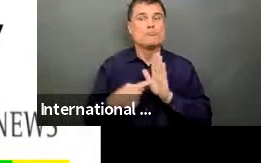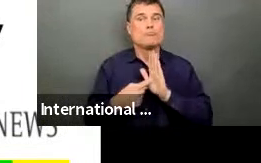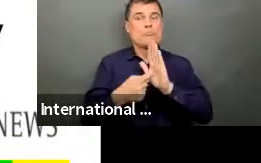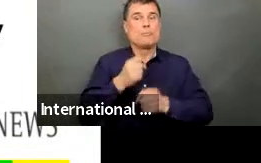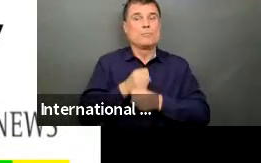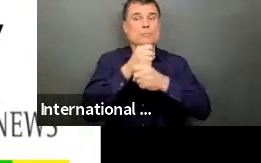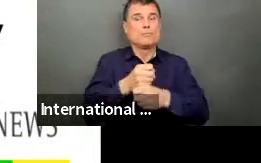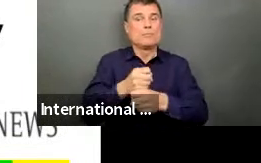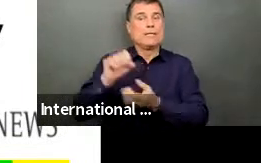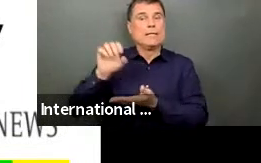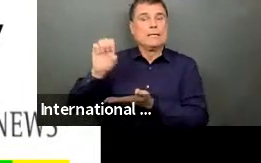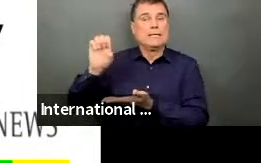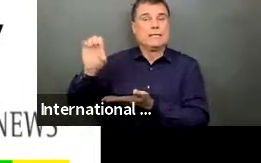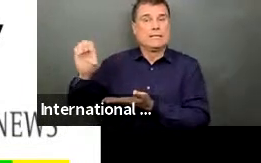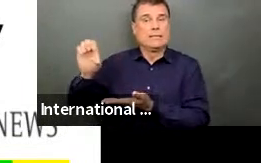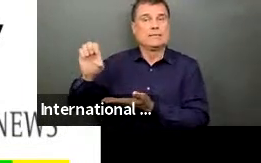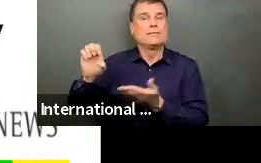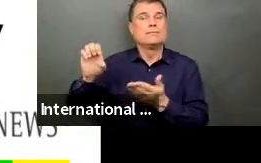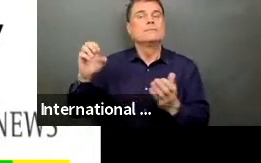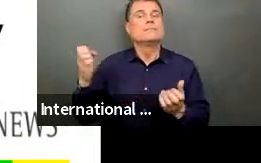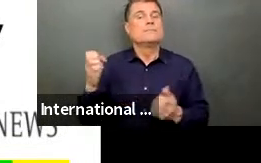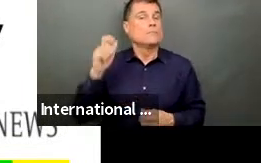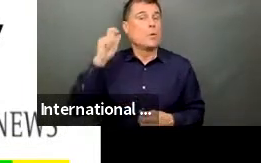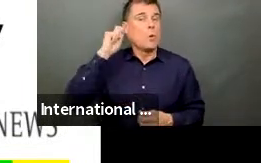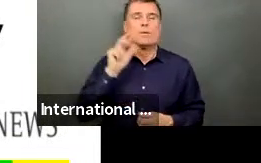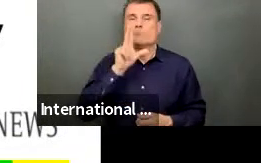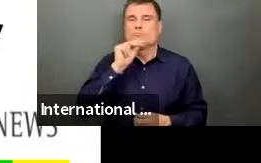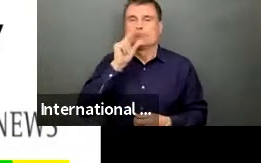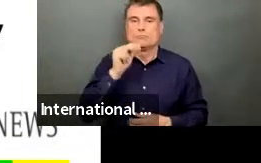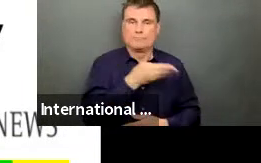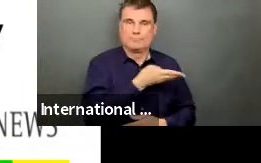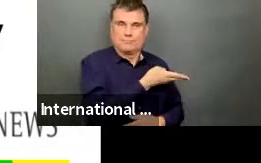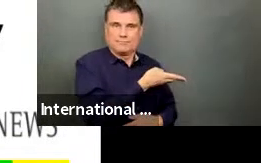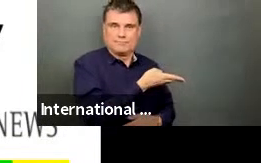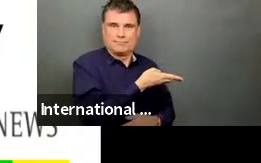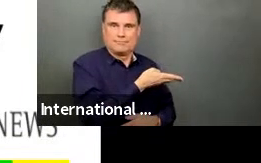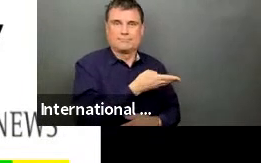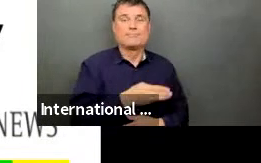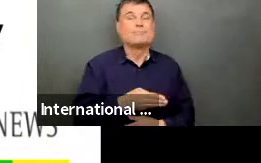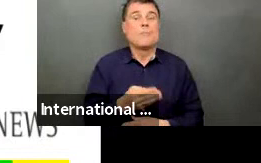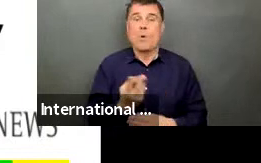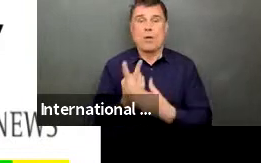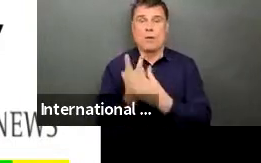the declaration of using both parent surname.